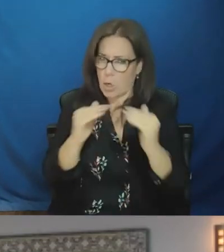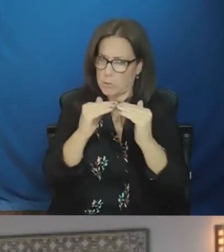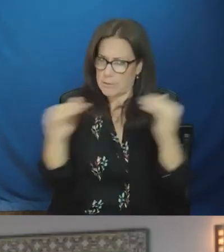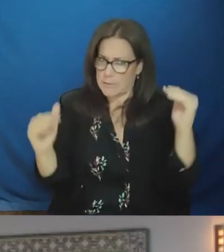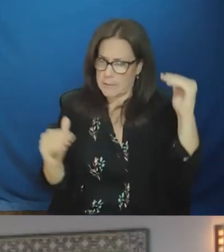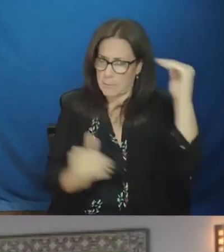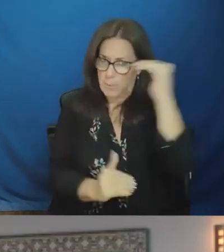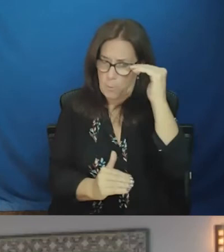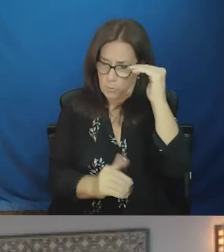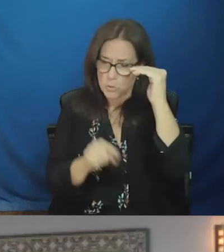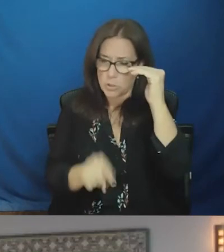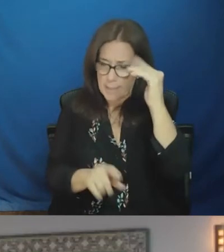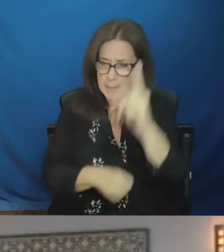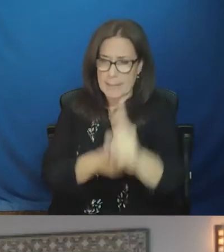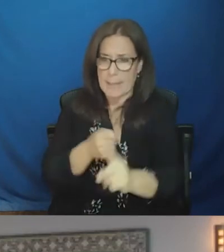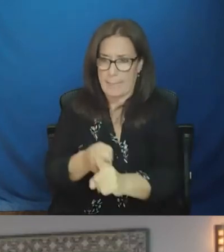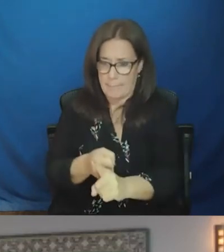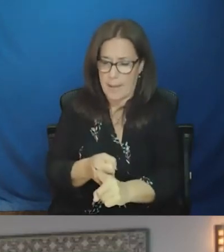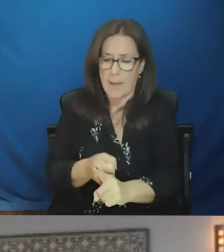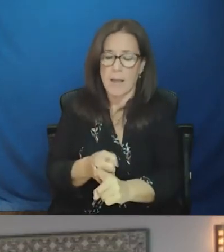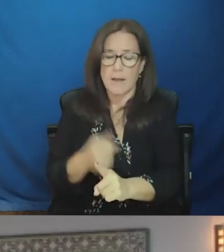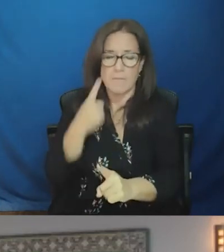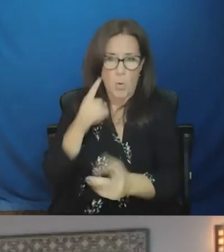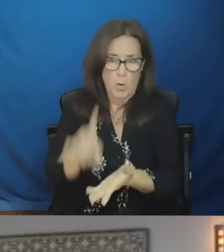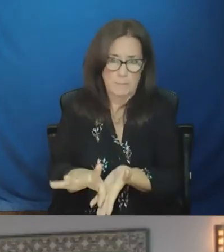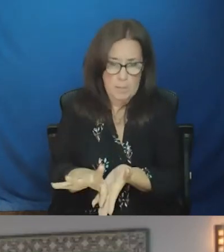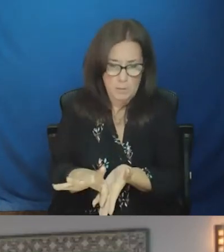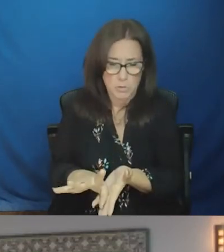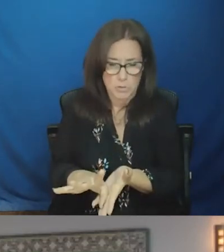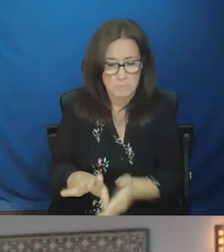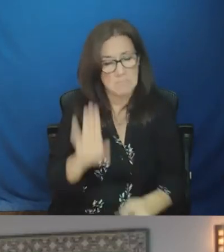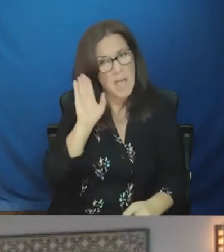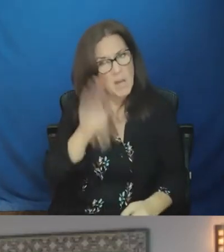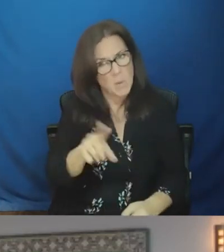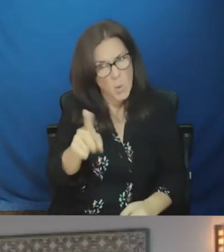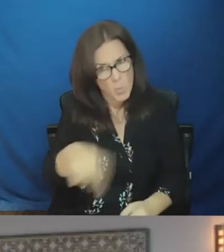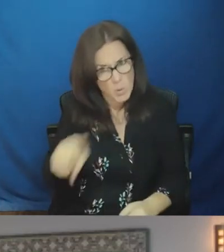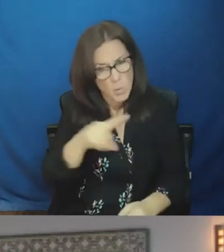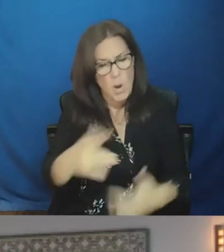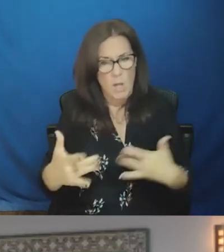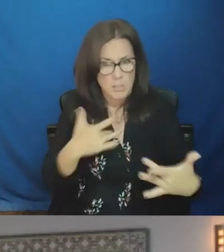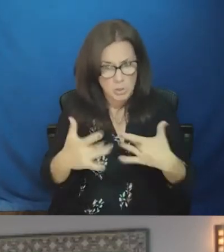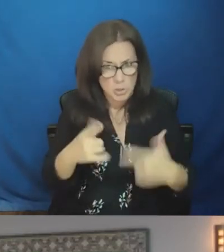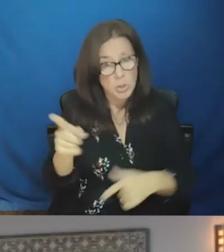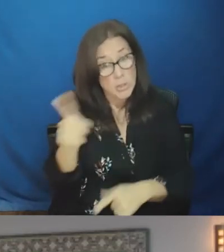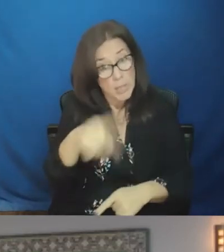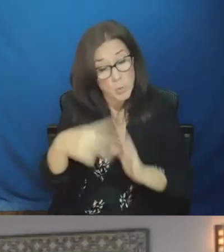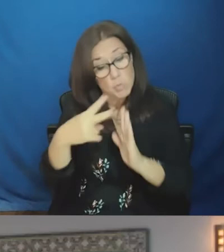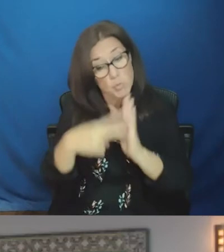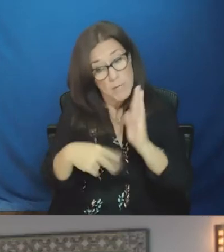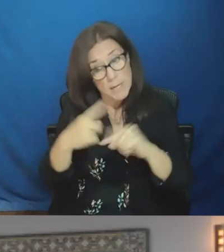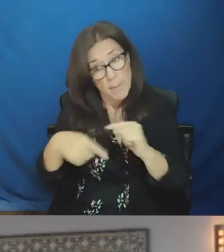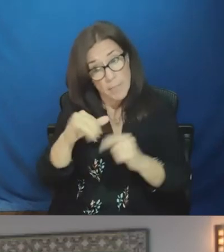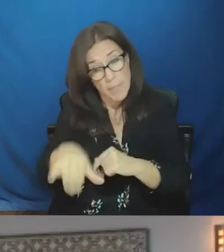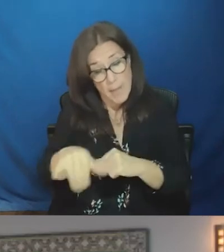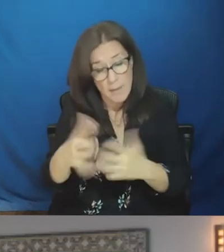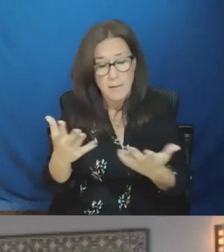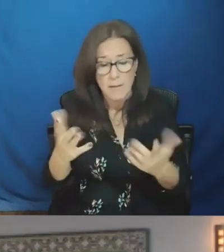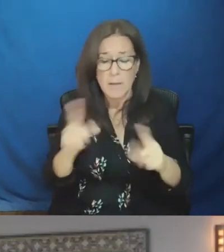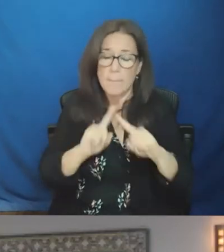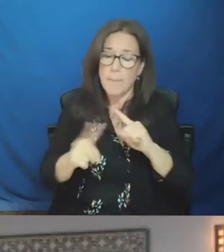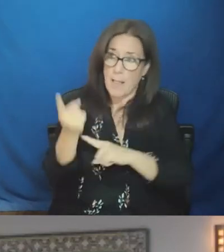disproportionately impacted on expulsion rates. And I know you're all concerned and you read about them, but last year, the year before